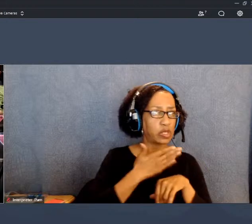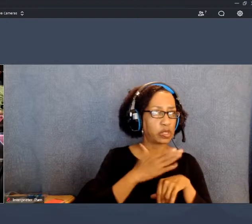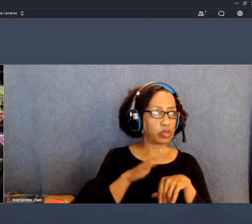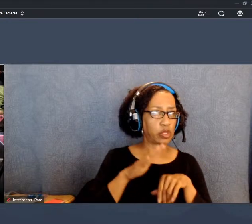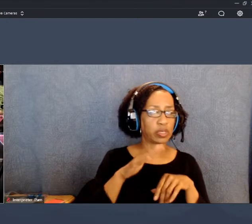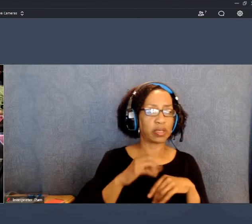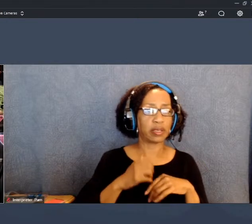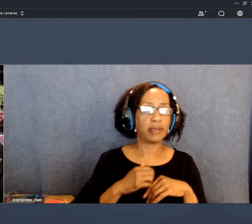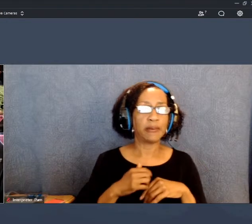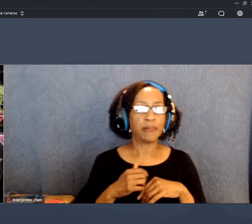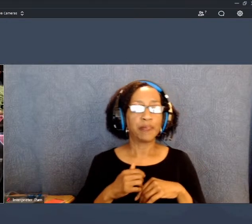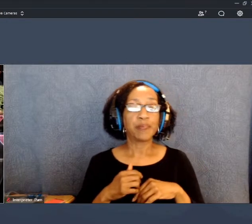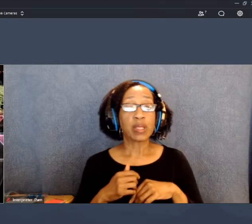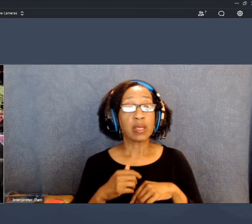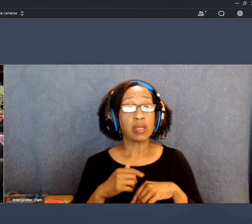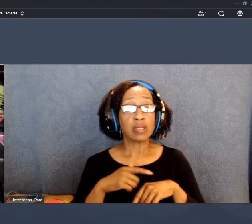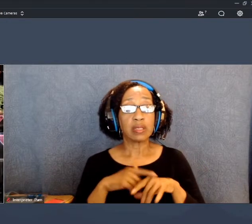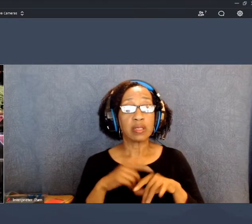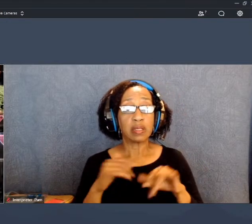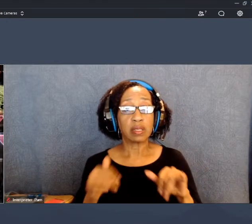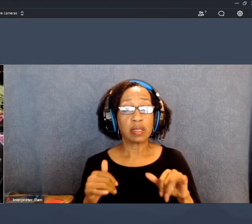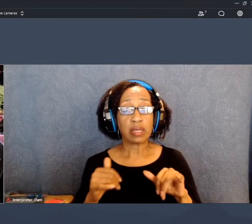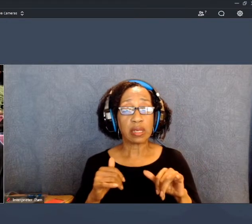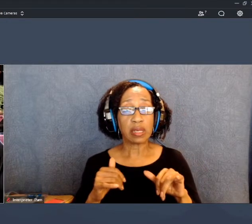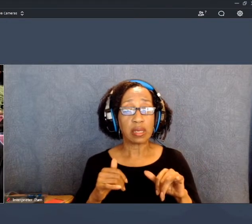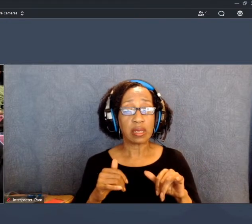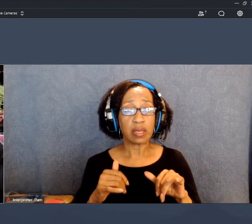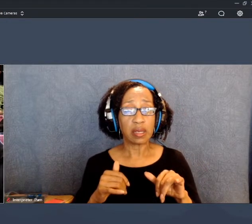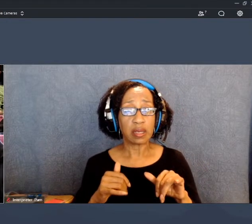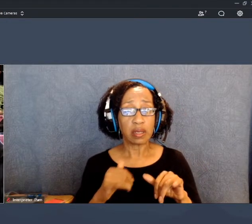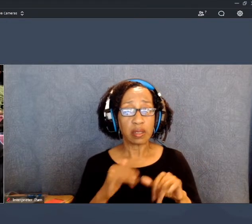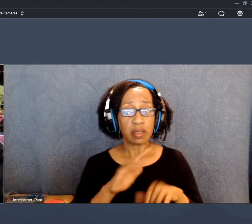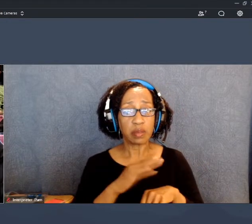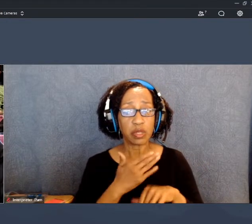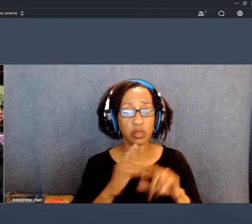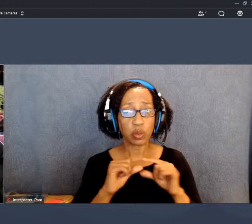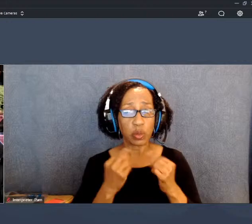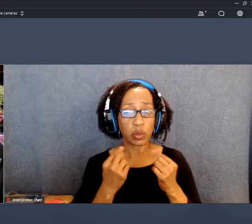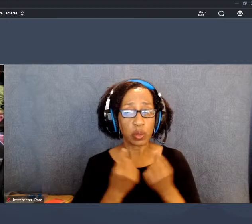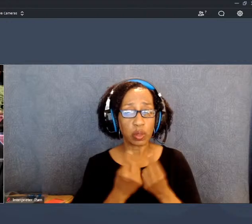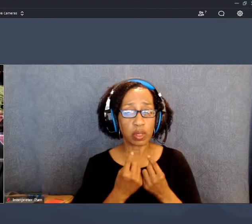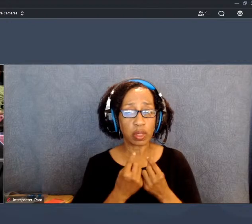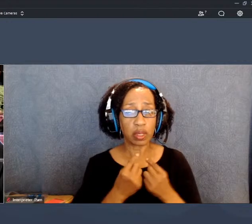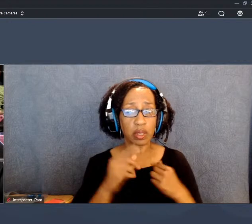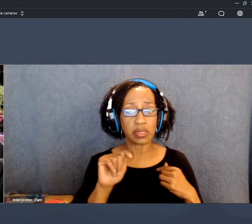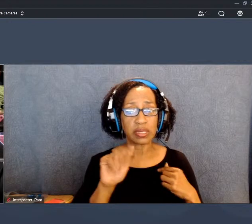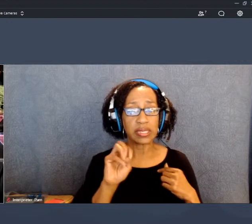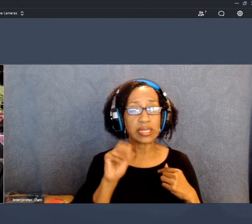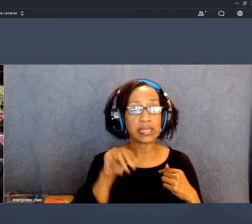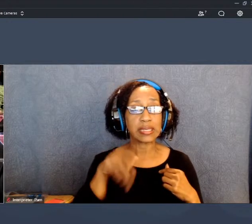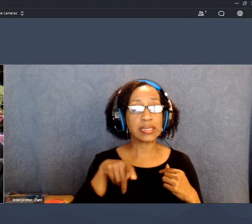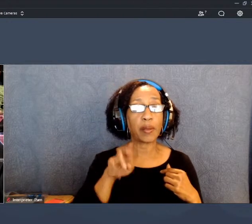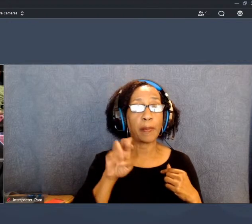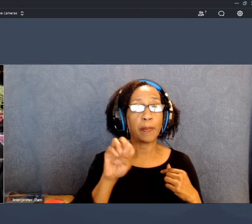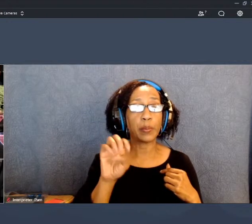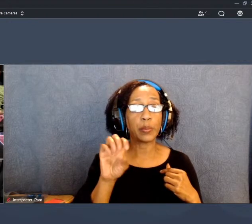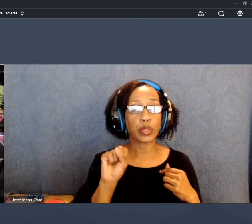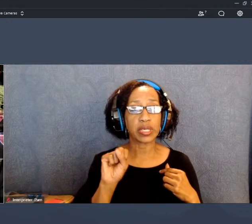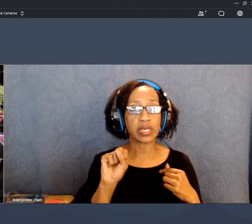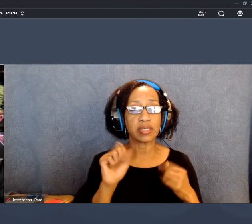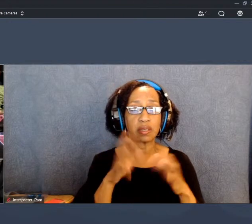And whereas the legendary musical group, the Temprees, is